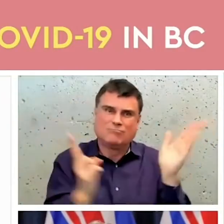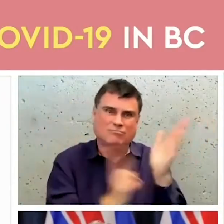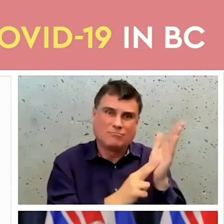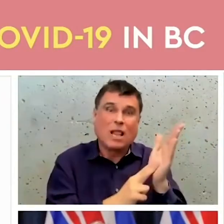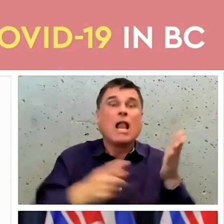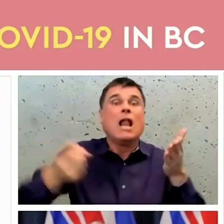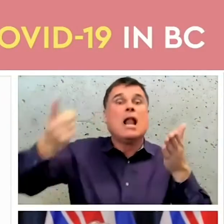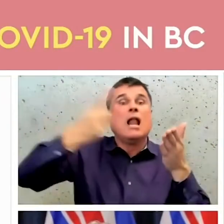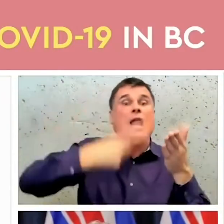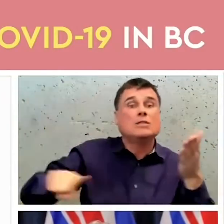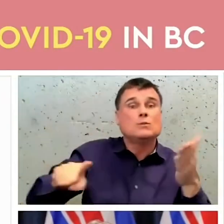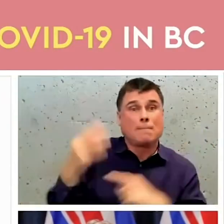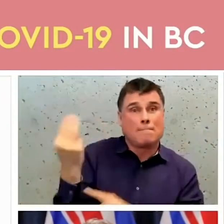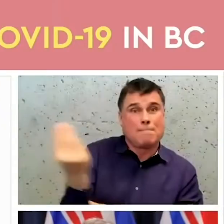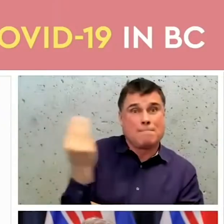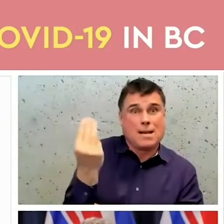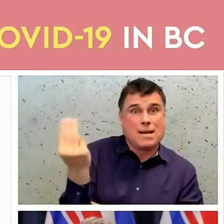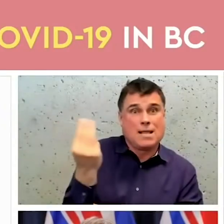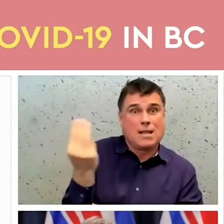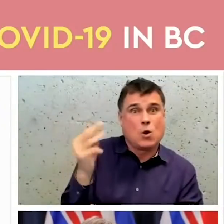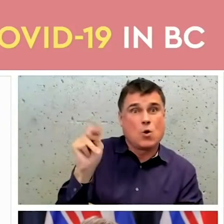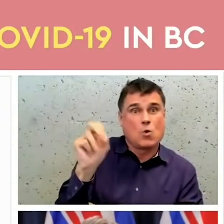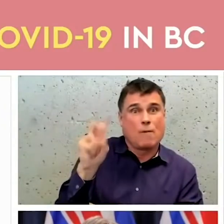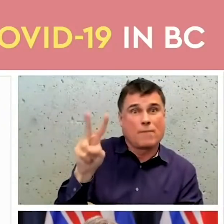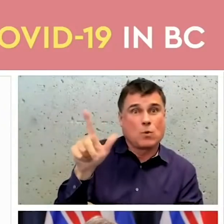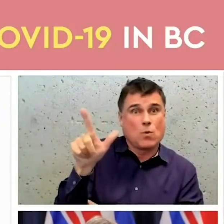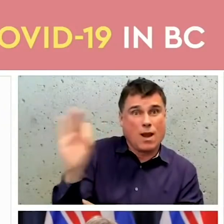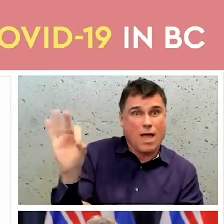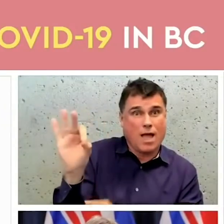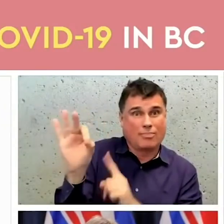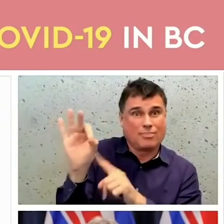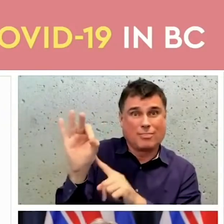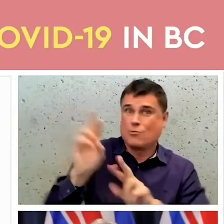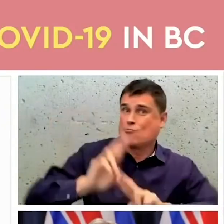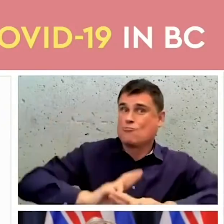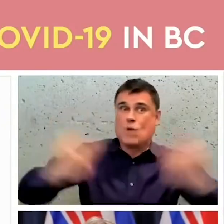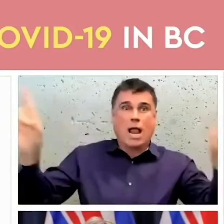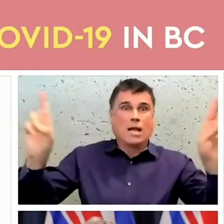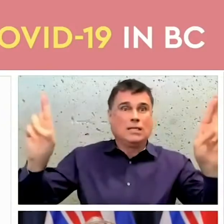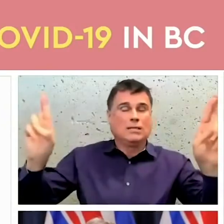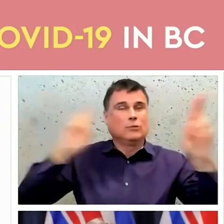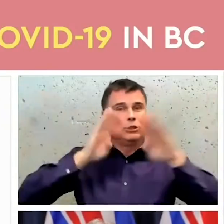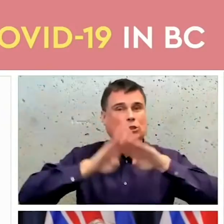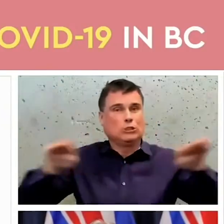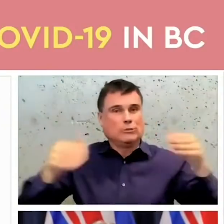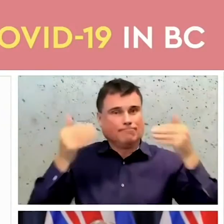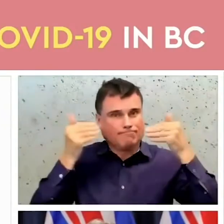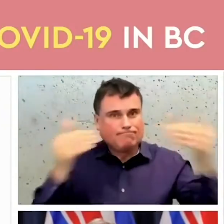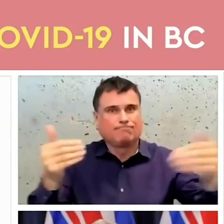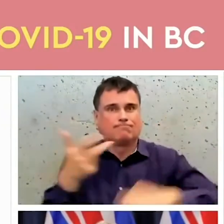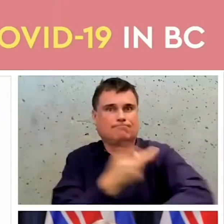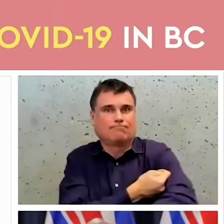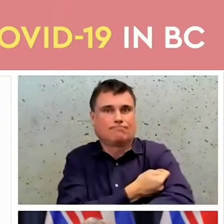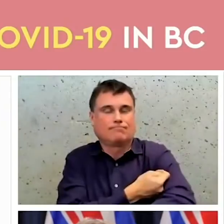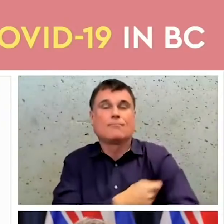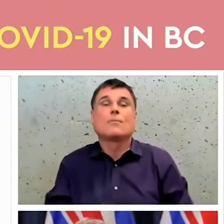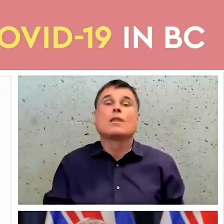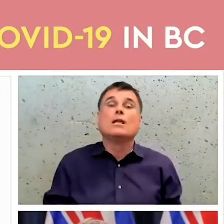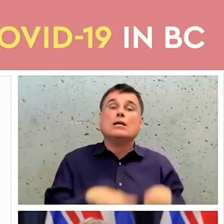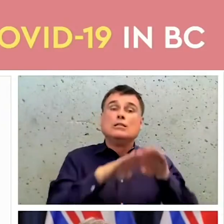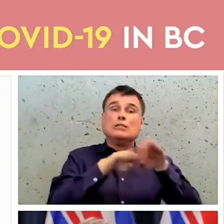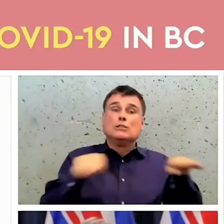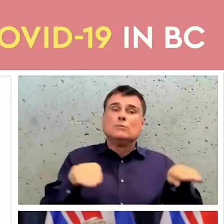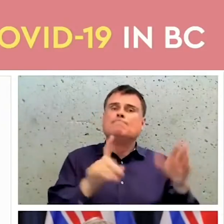Monday. These children will require a consent from their parents, their legal guardian, a foster